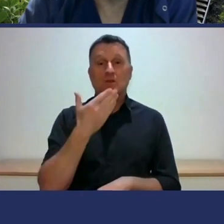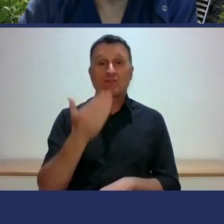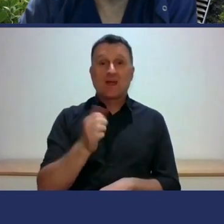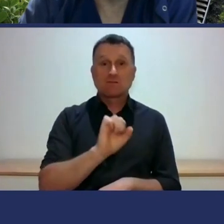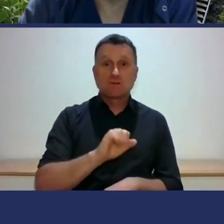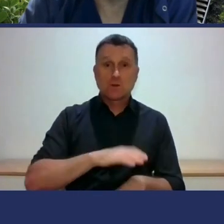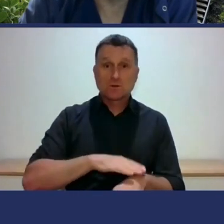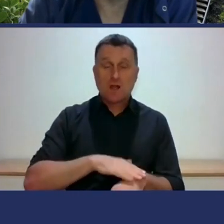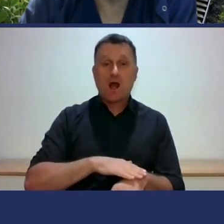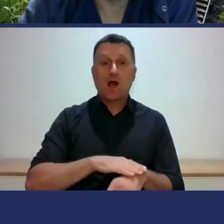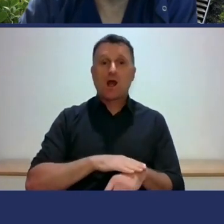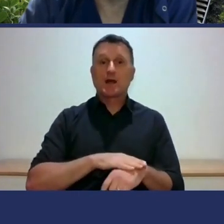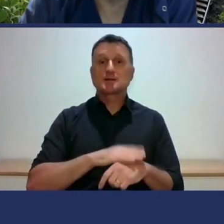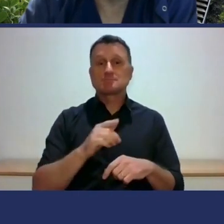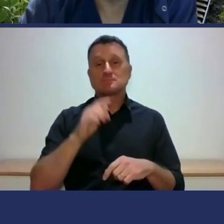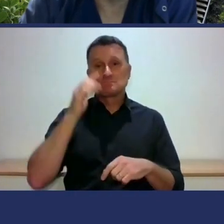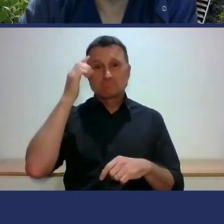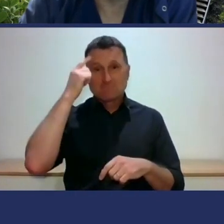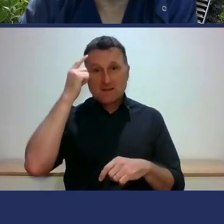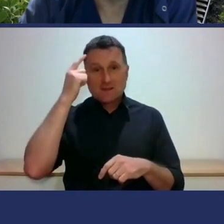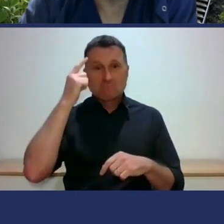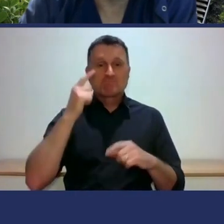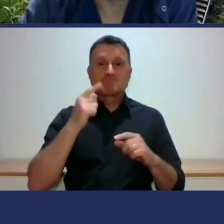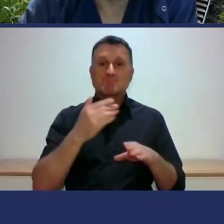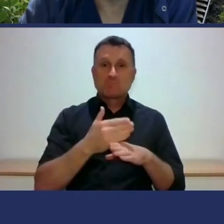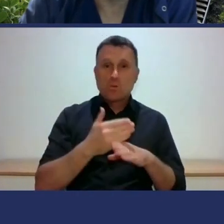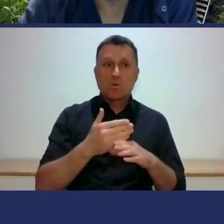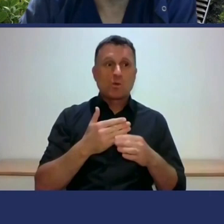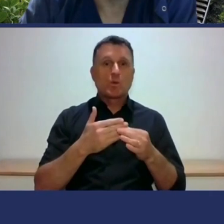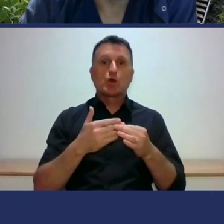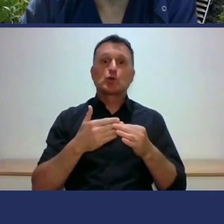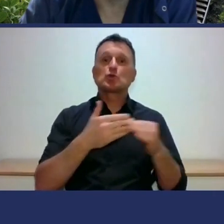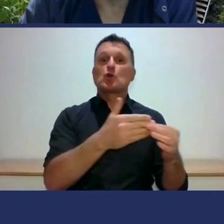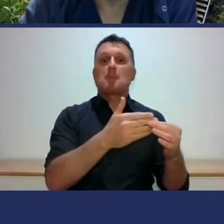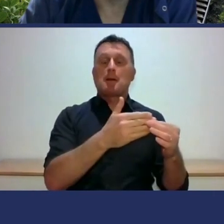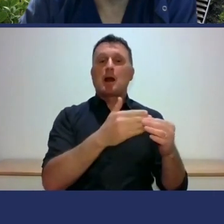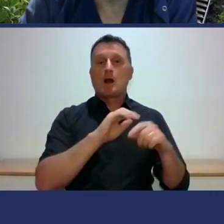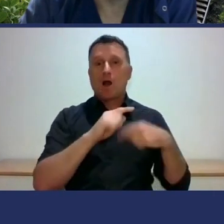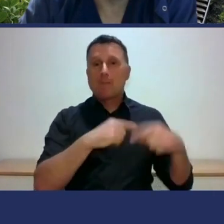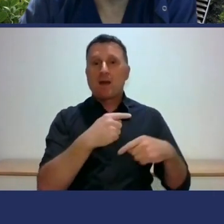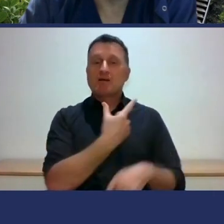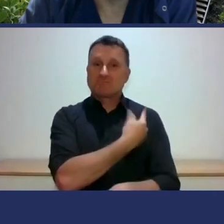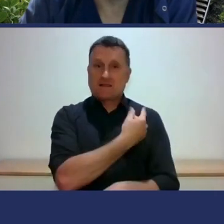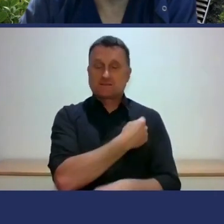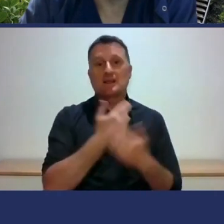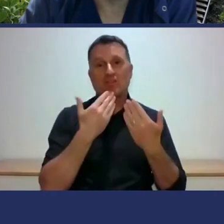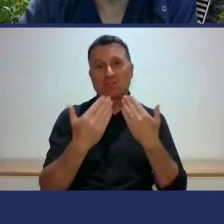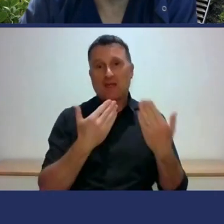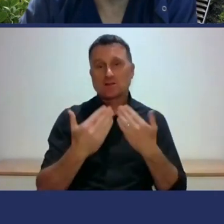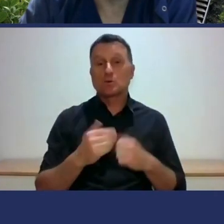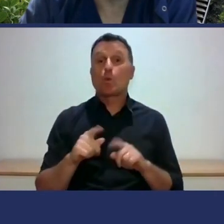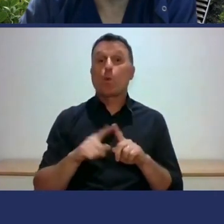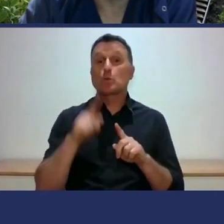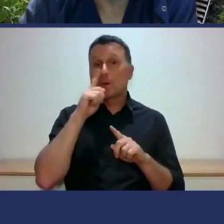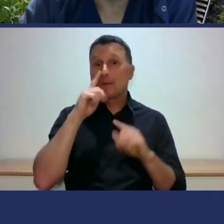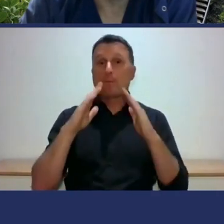and your hearts to this really important kaupapa. If anybody still has questions, thank you so much for them all coming through. And I'm sorry that we